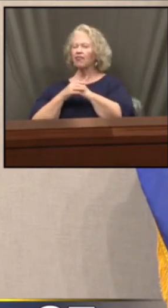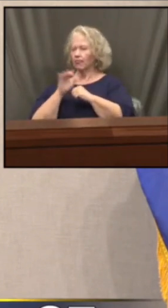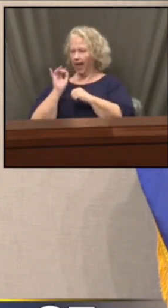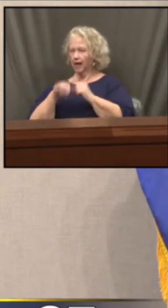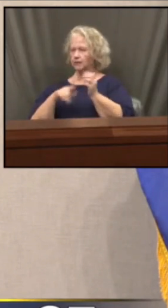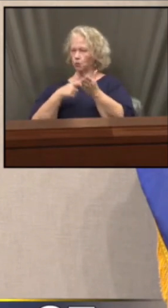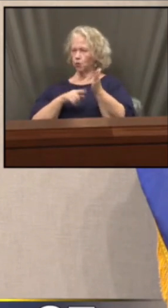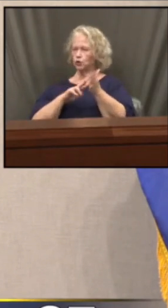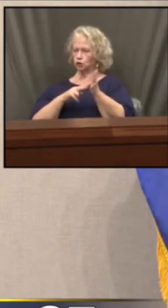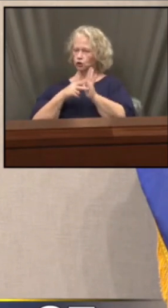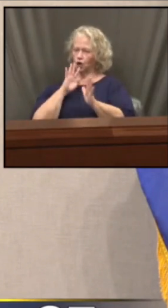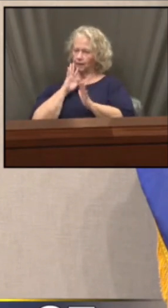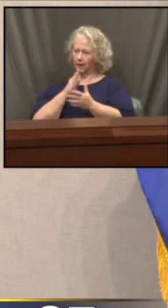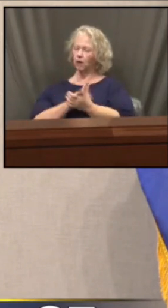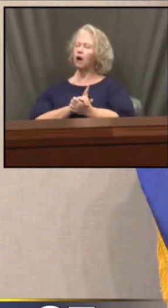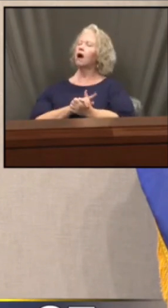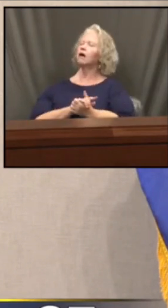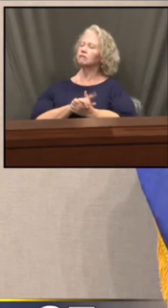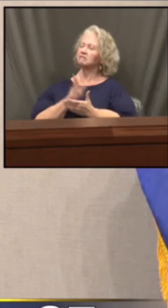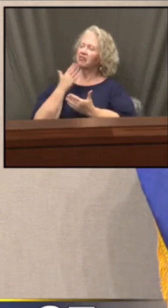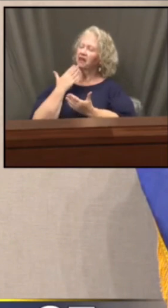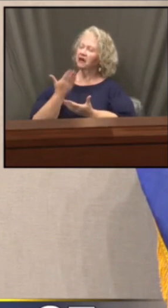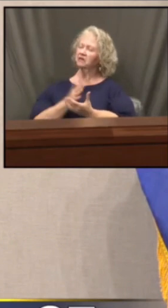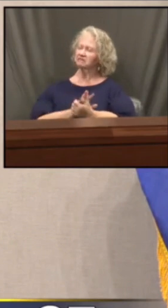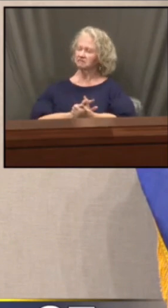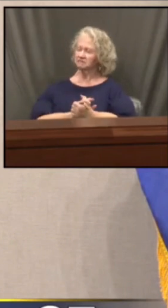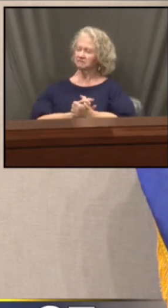issues. Thank you all.